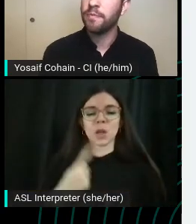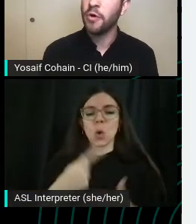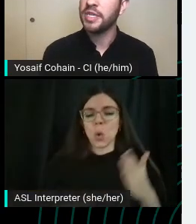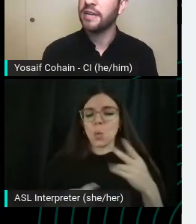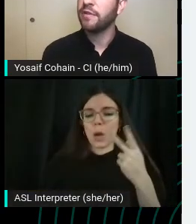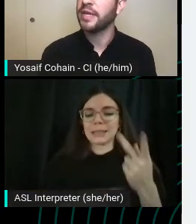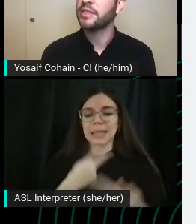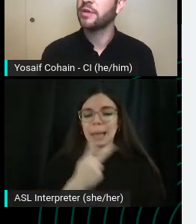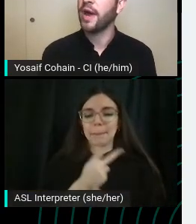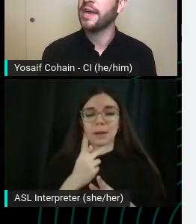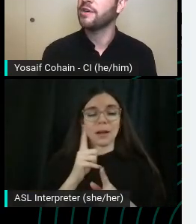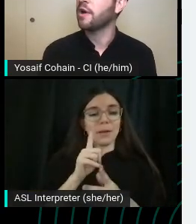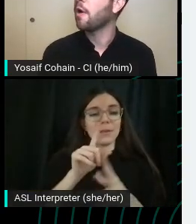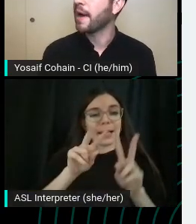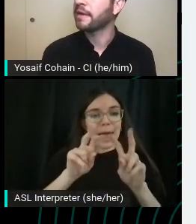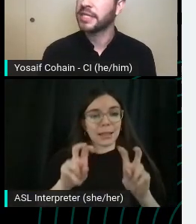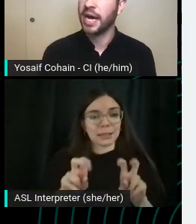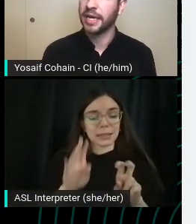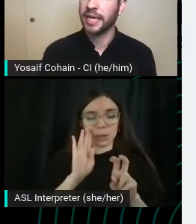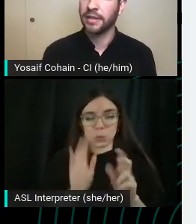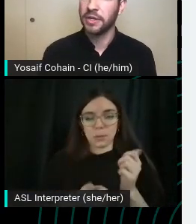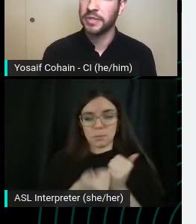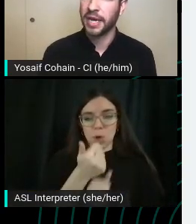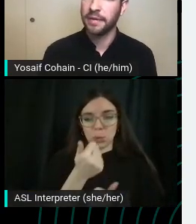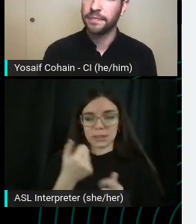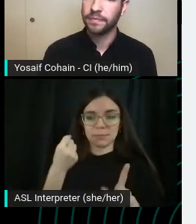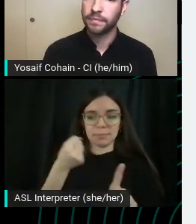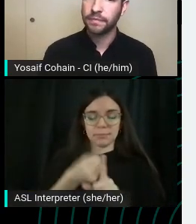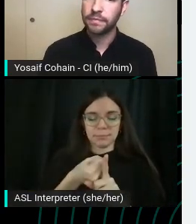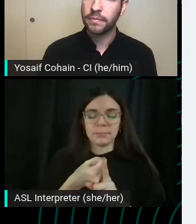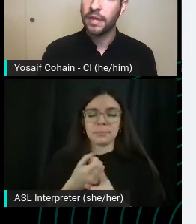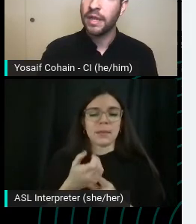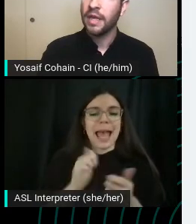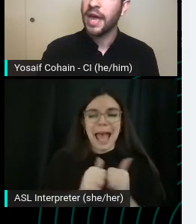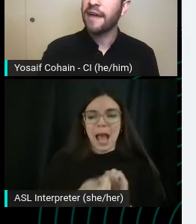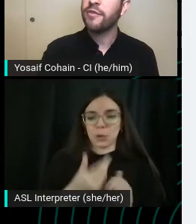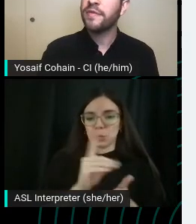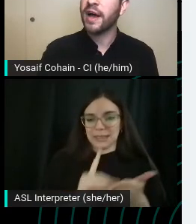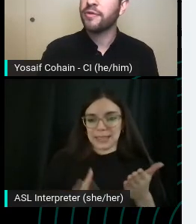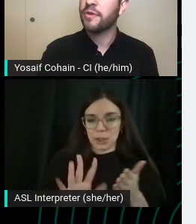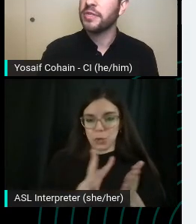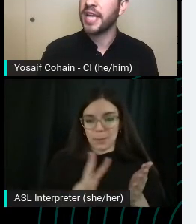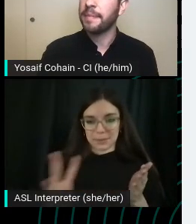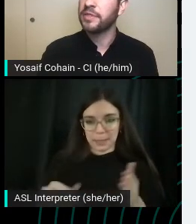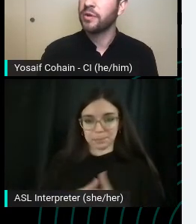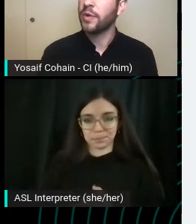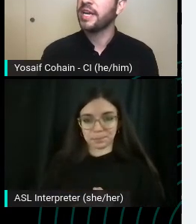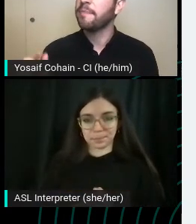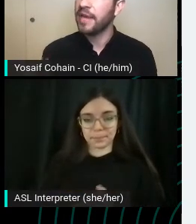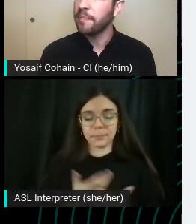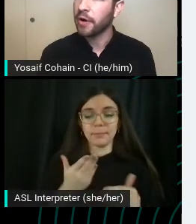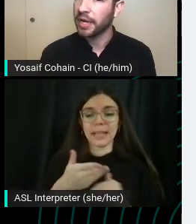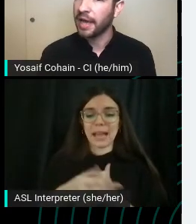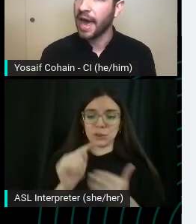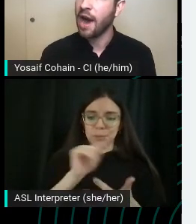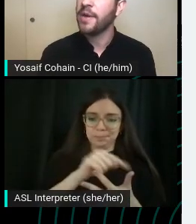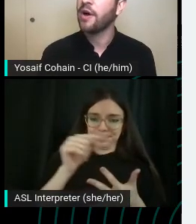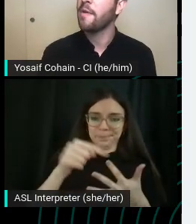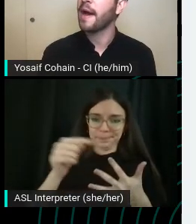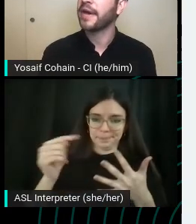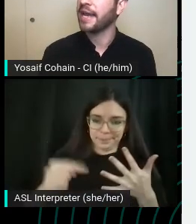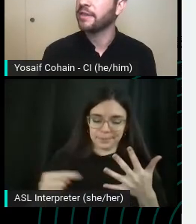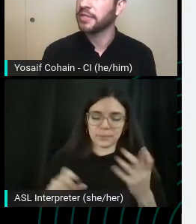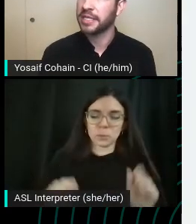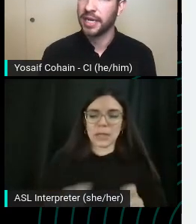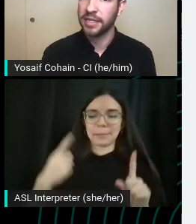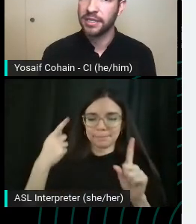would most influence the way you go about designing the new site? After we've gone through those steps, we can pinpoint how we go